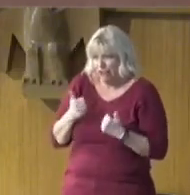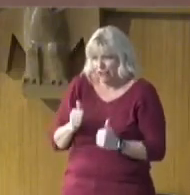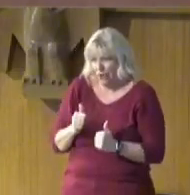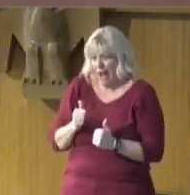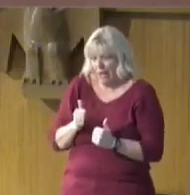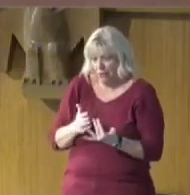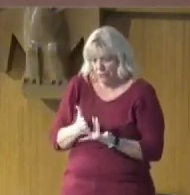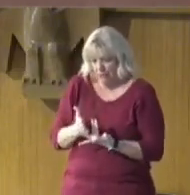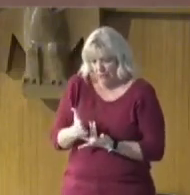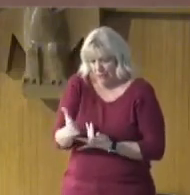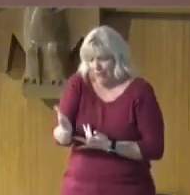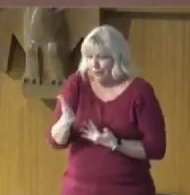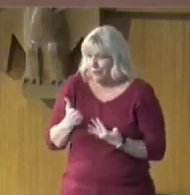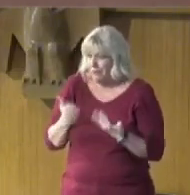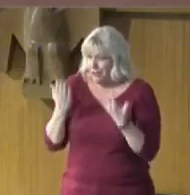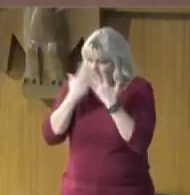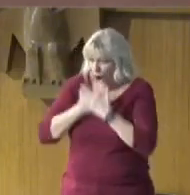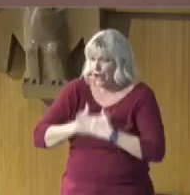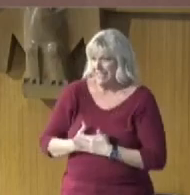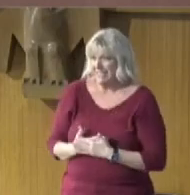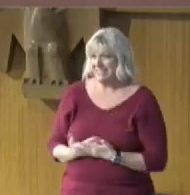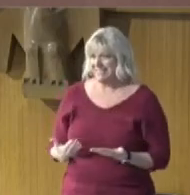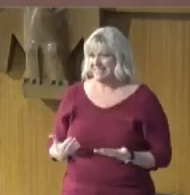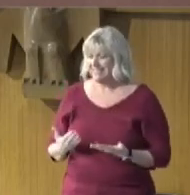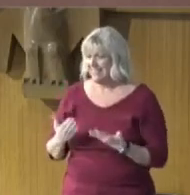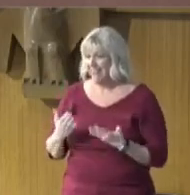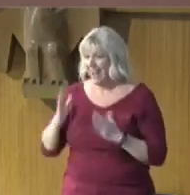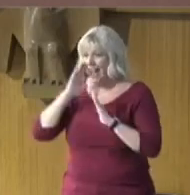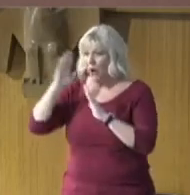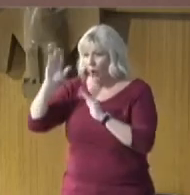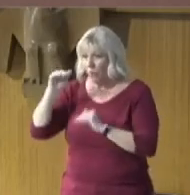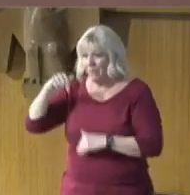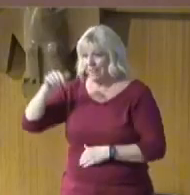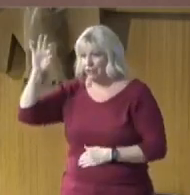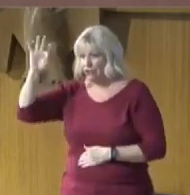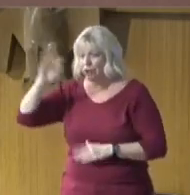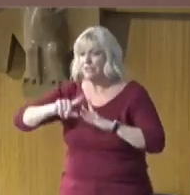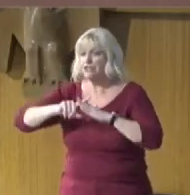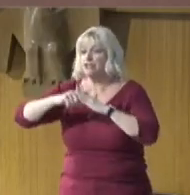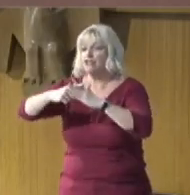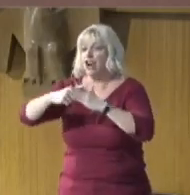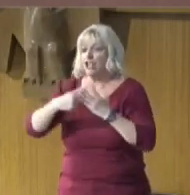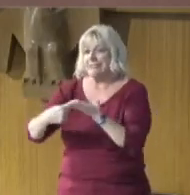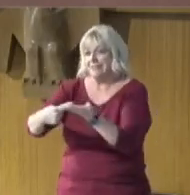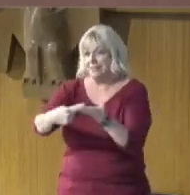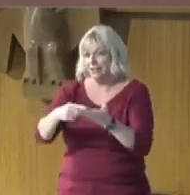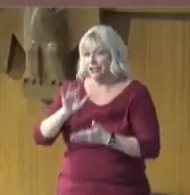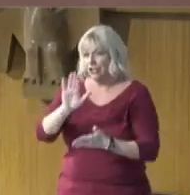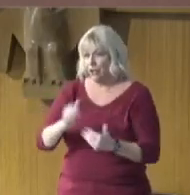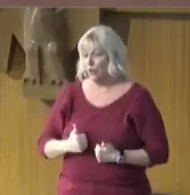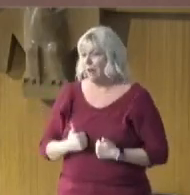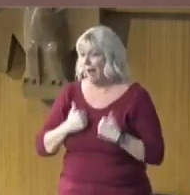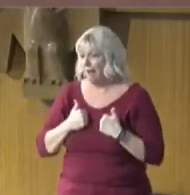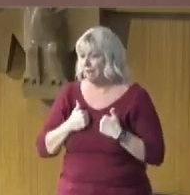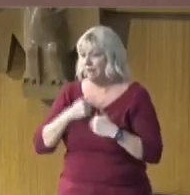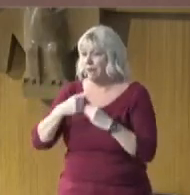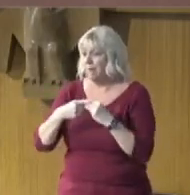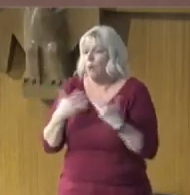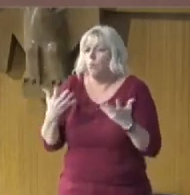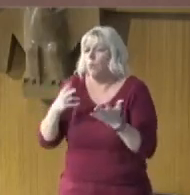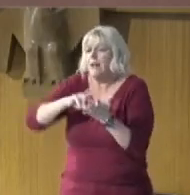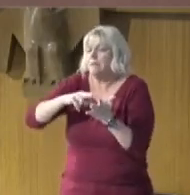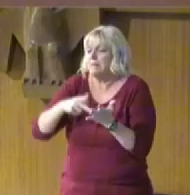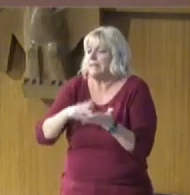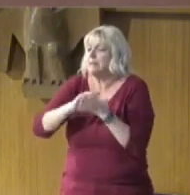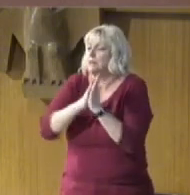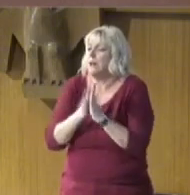whatever this is. And I hope that this sermon will start a discussion that starts a discussion in your life about what it means to become a more